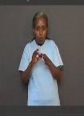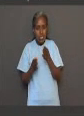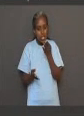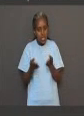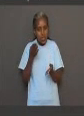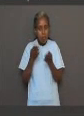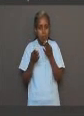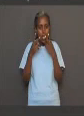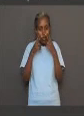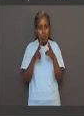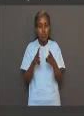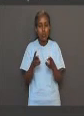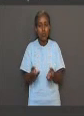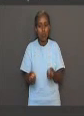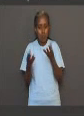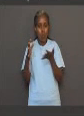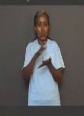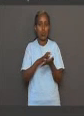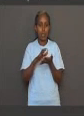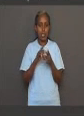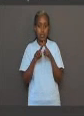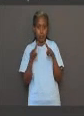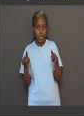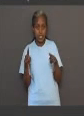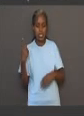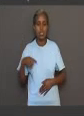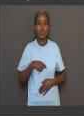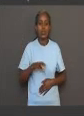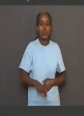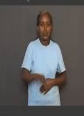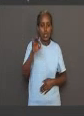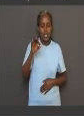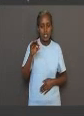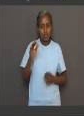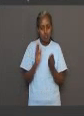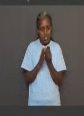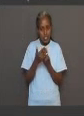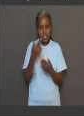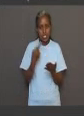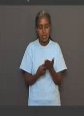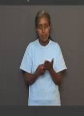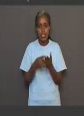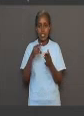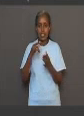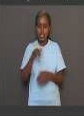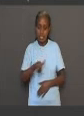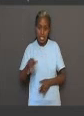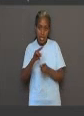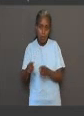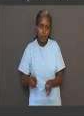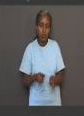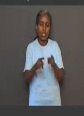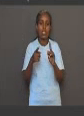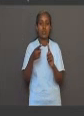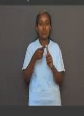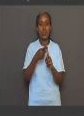look more complicated, but we get to treat them in the same way as